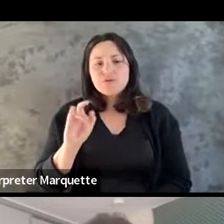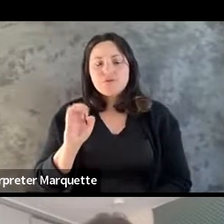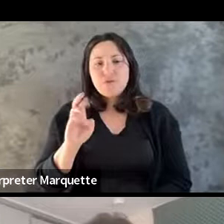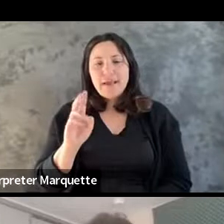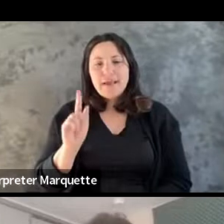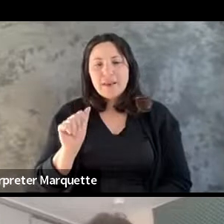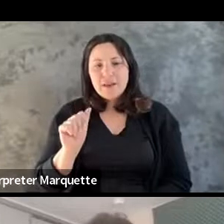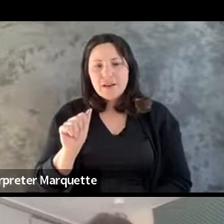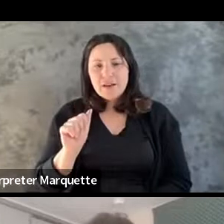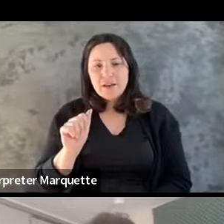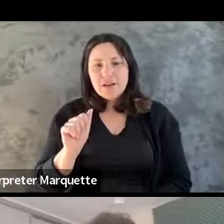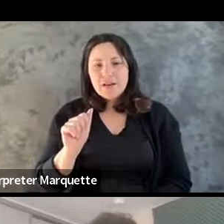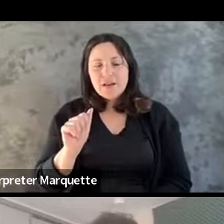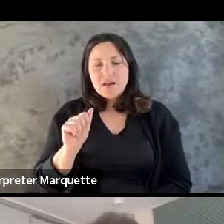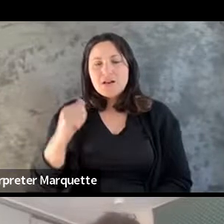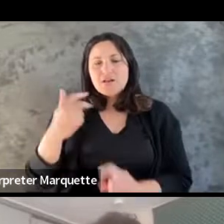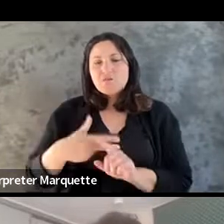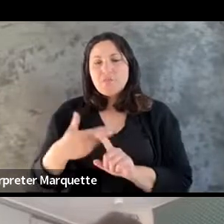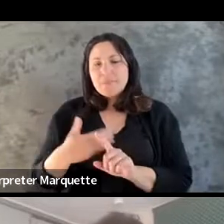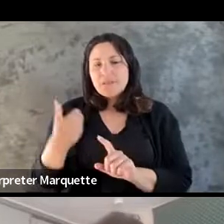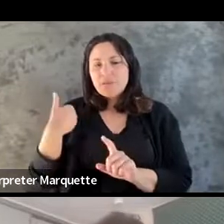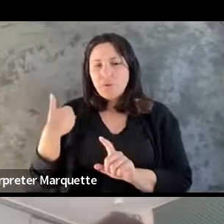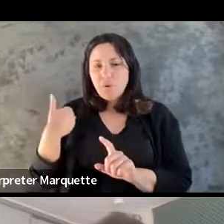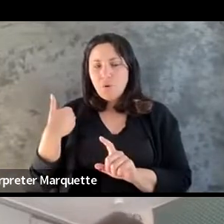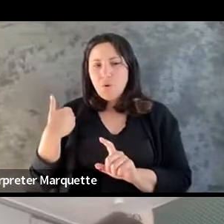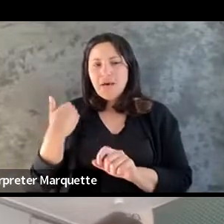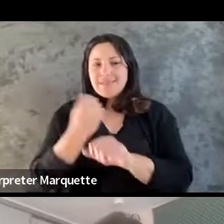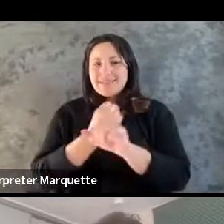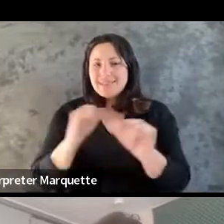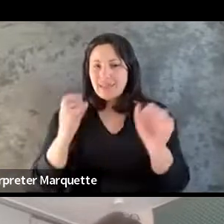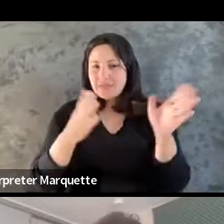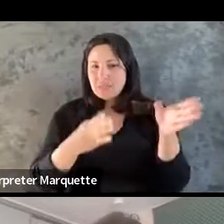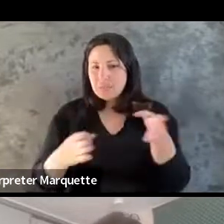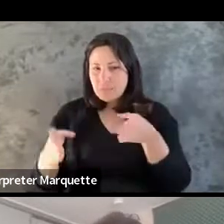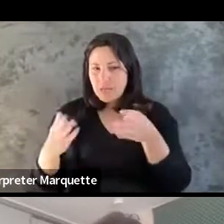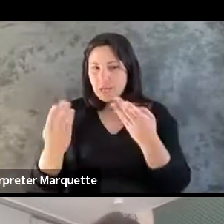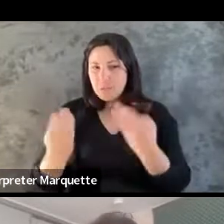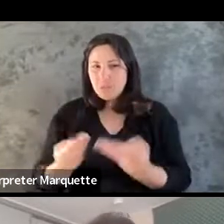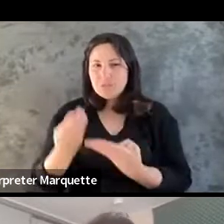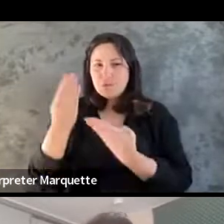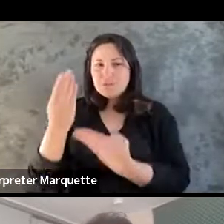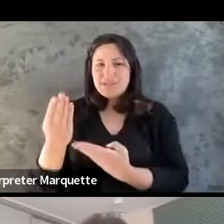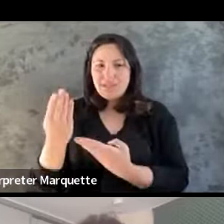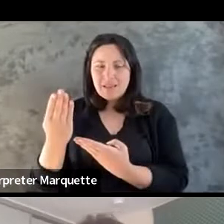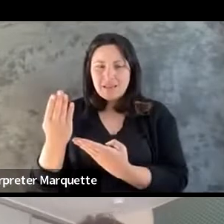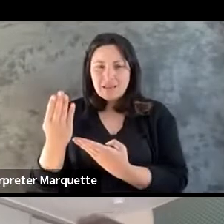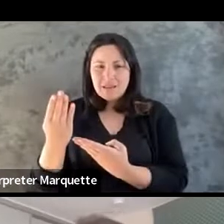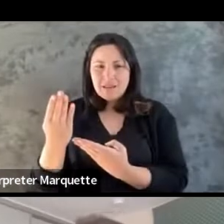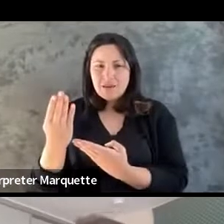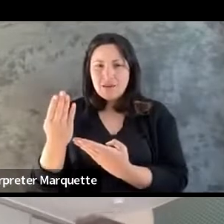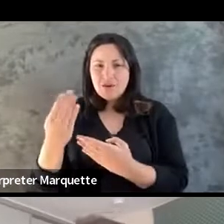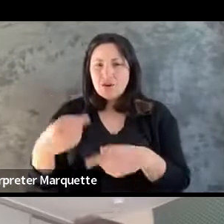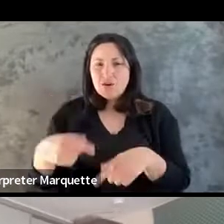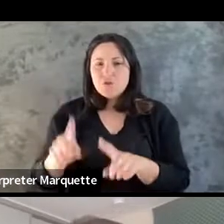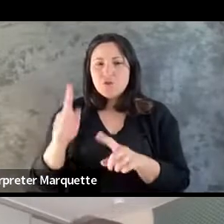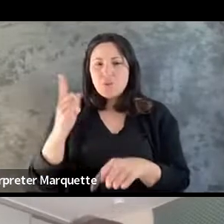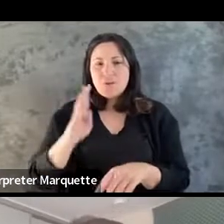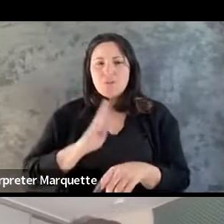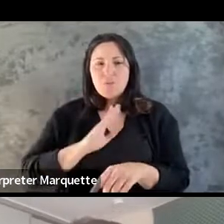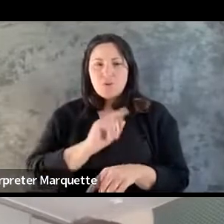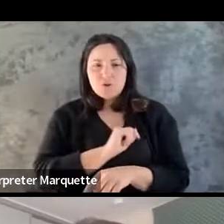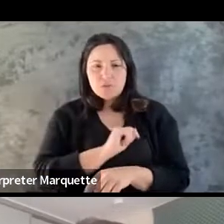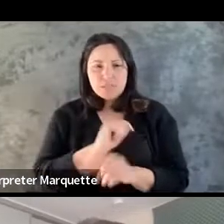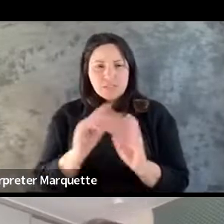a couple months ago, the safety plan was presented, I think, during the one of the Board of Trustees